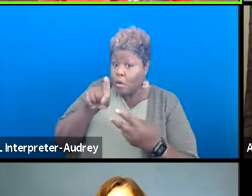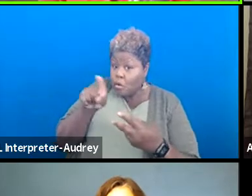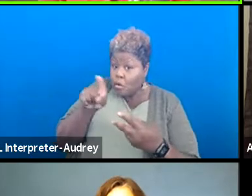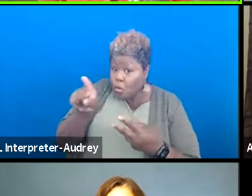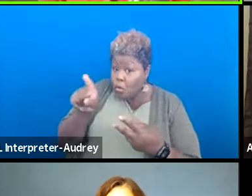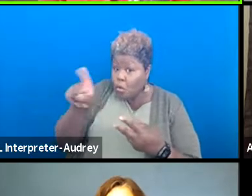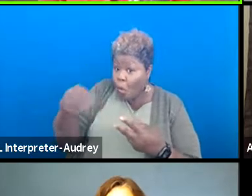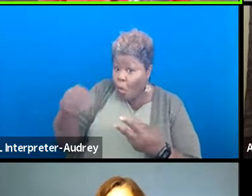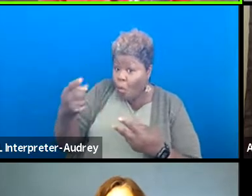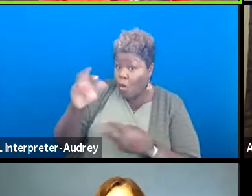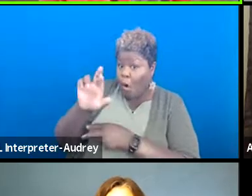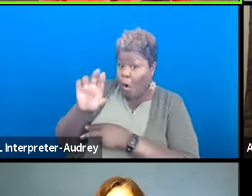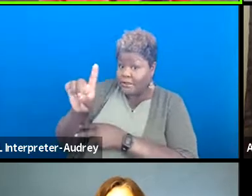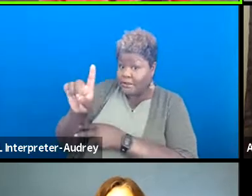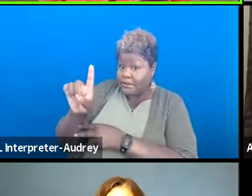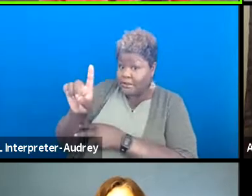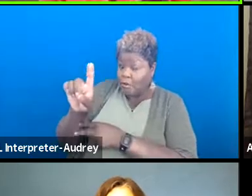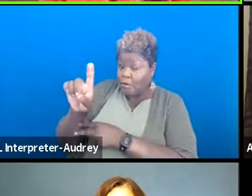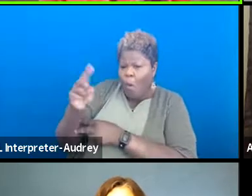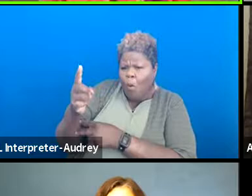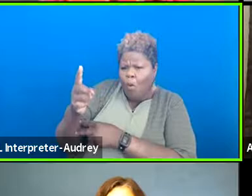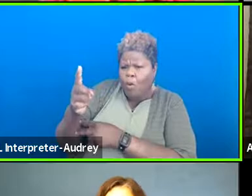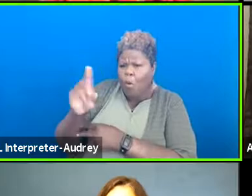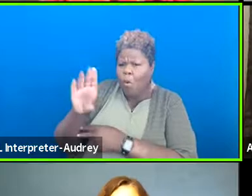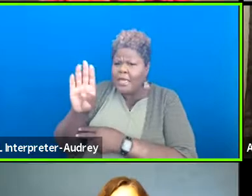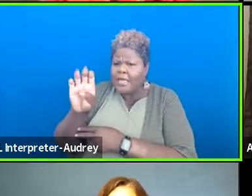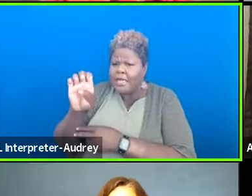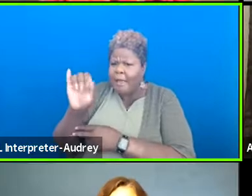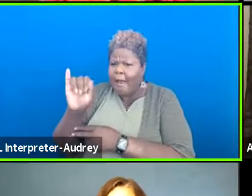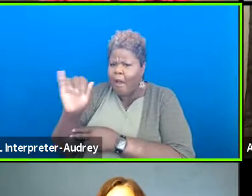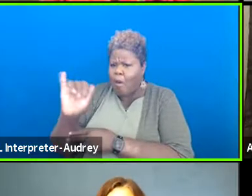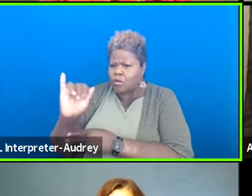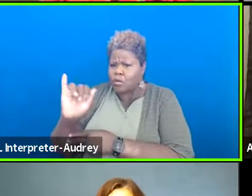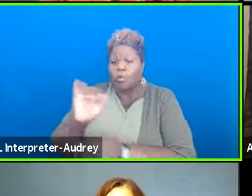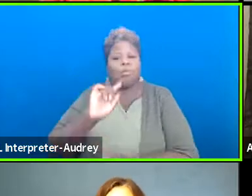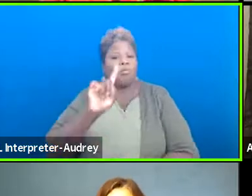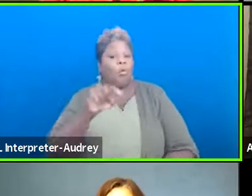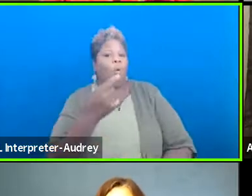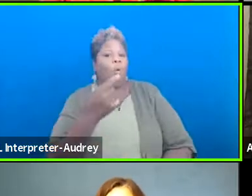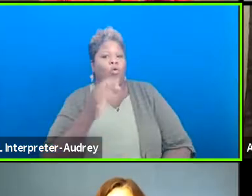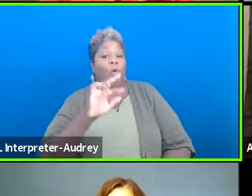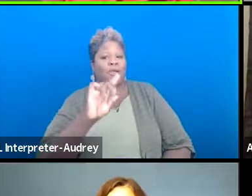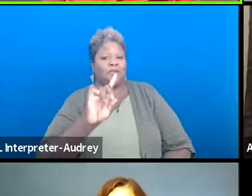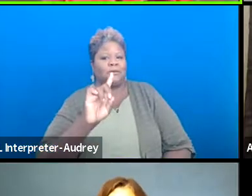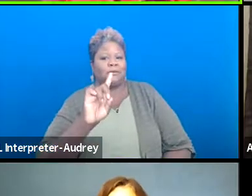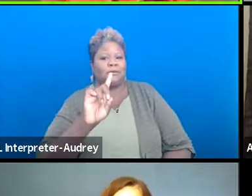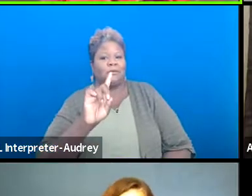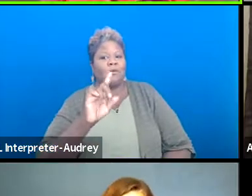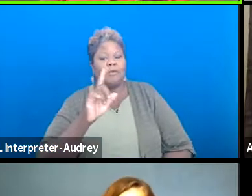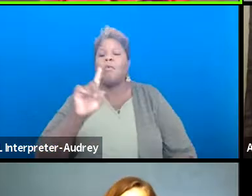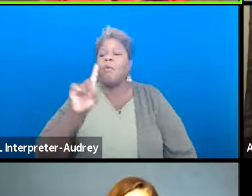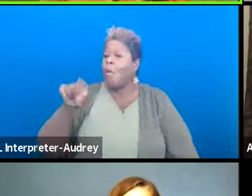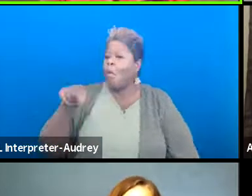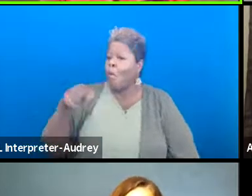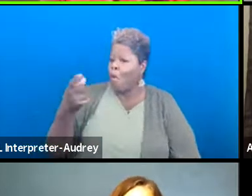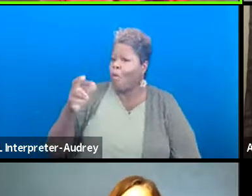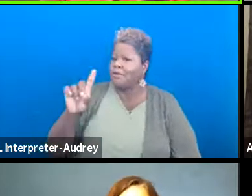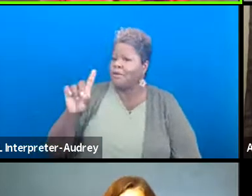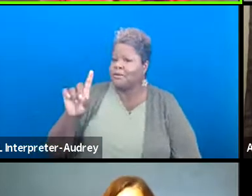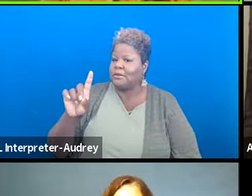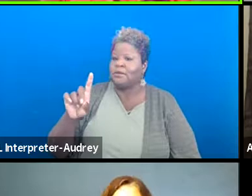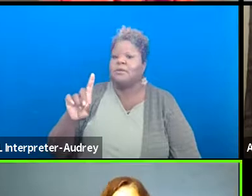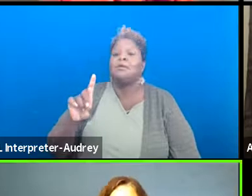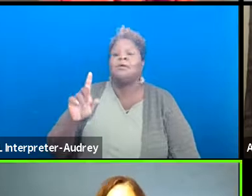only RID? Your site is RID only, or you BEI also? RID only. Mm-hmm. RID only. Okay. The CASLI